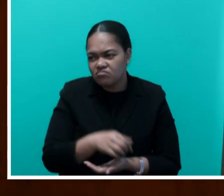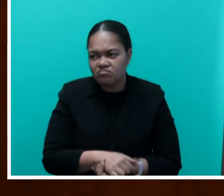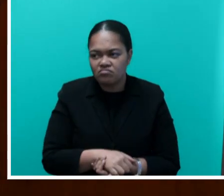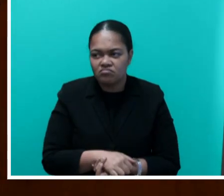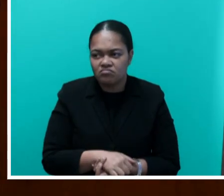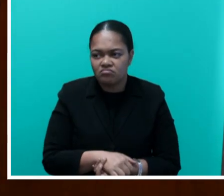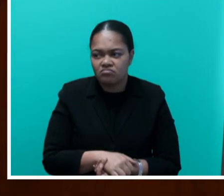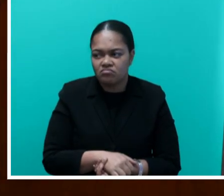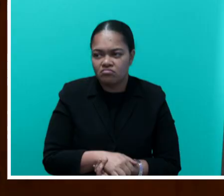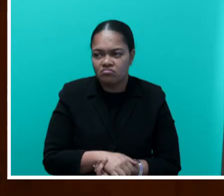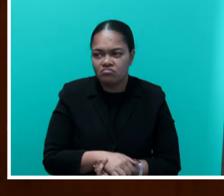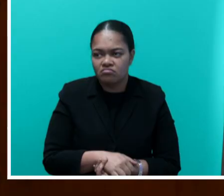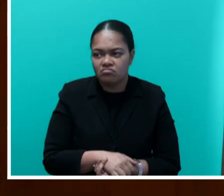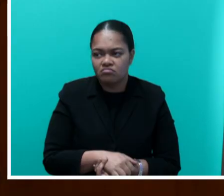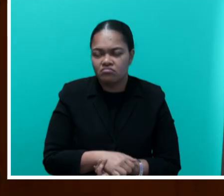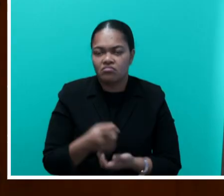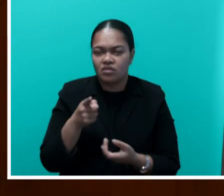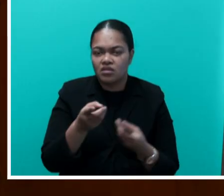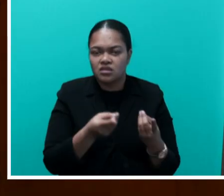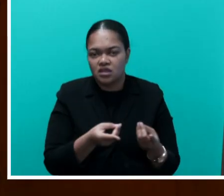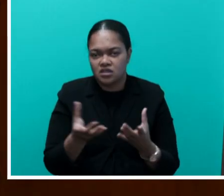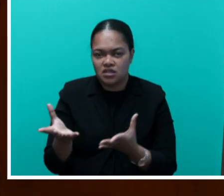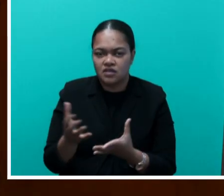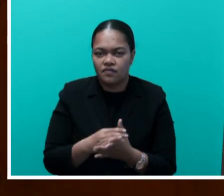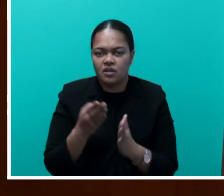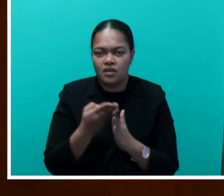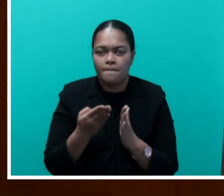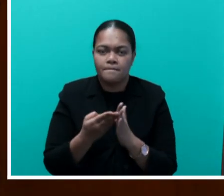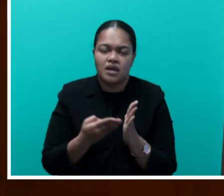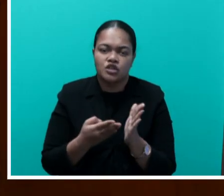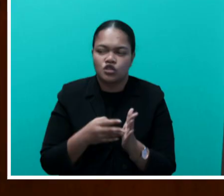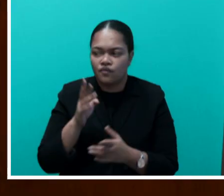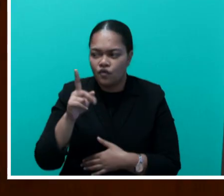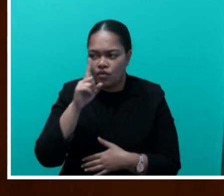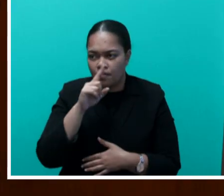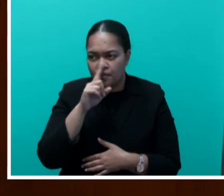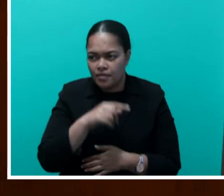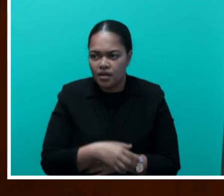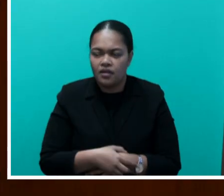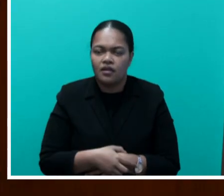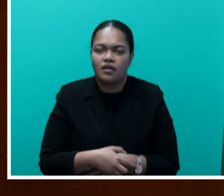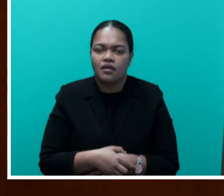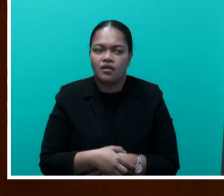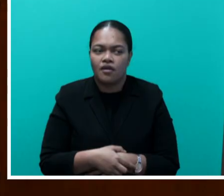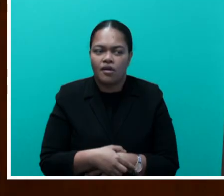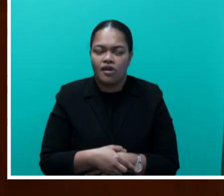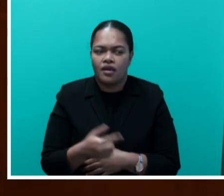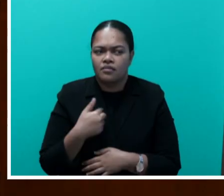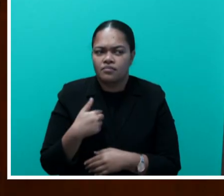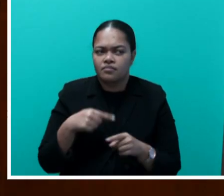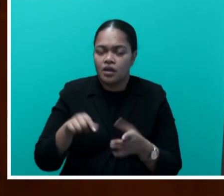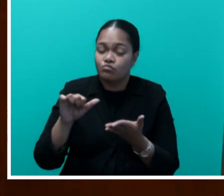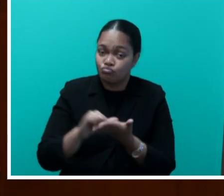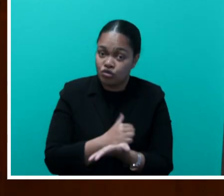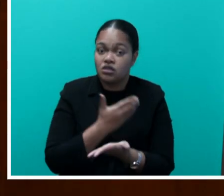Honourable Deputy Prime Minister has delivered the budget for the people. I have with me a 40-page printout